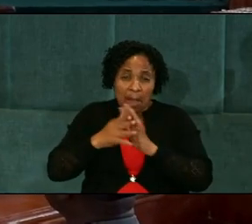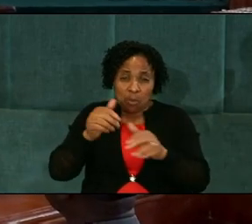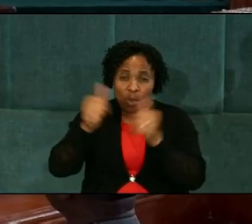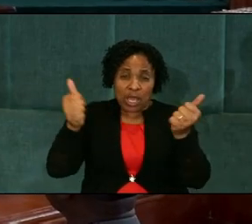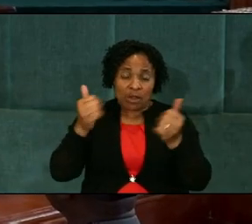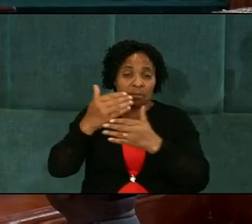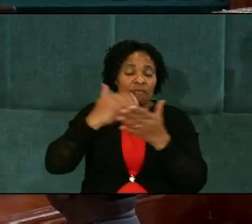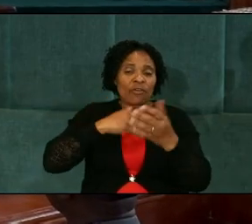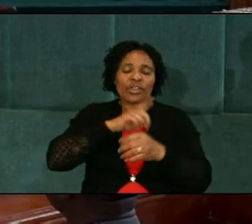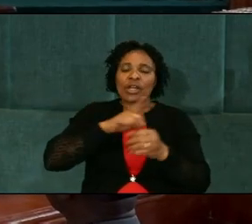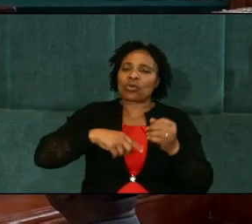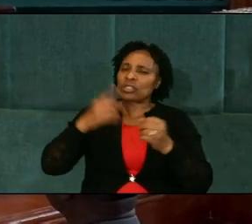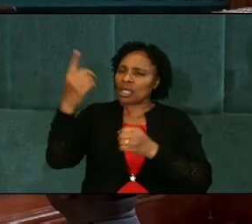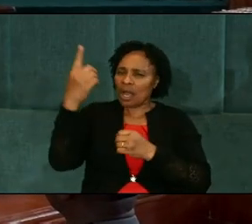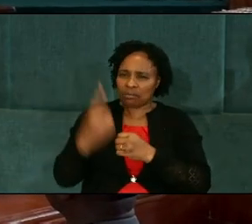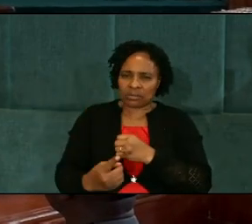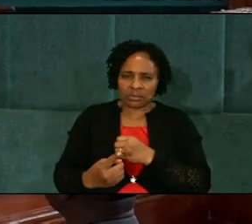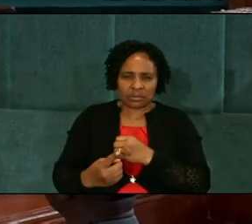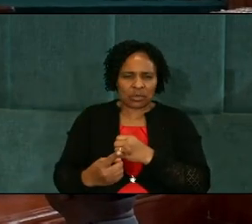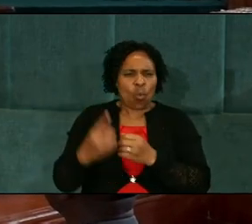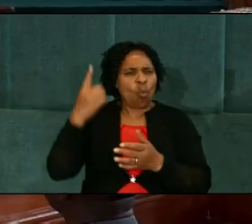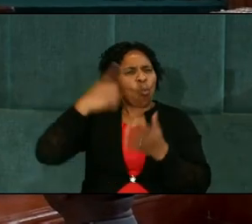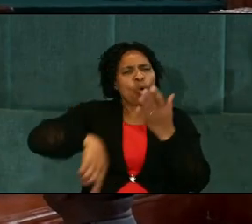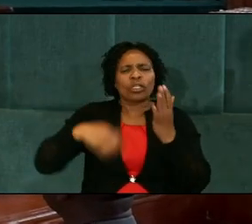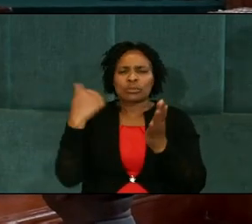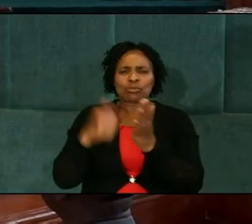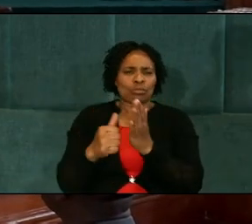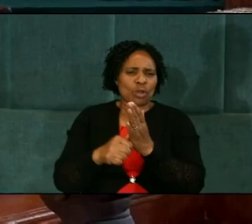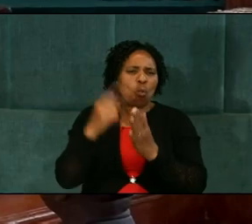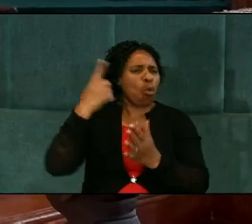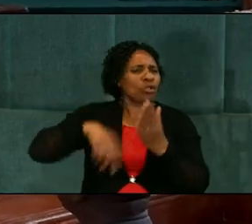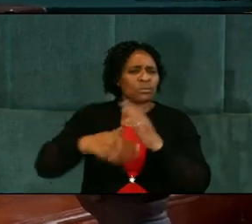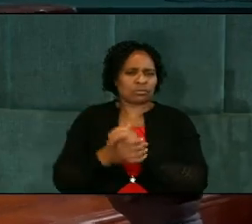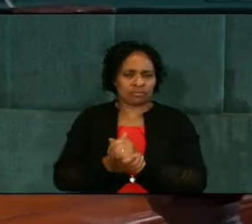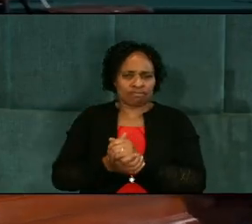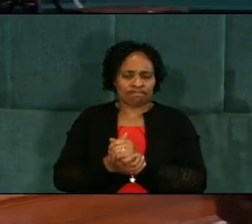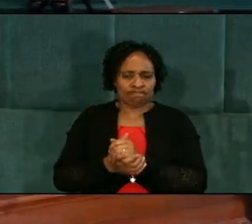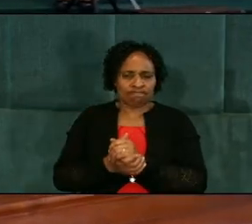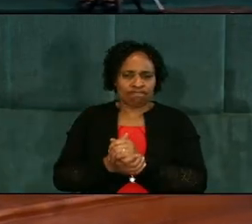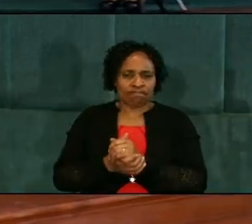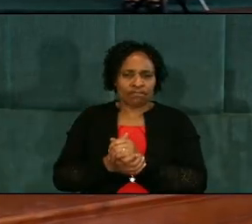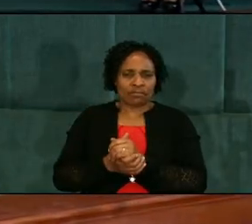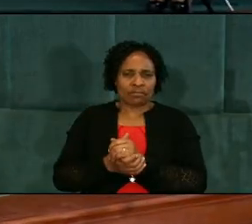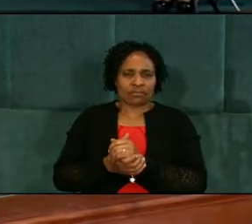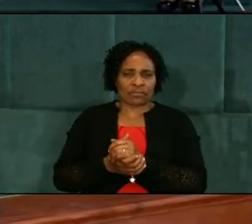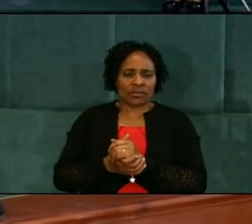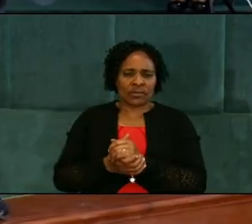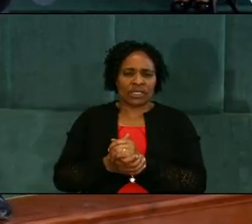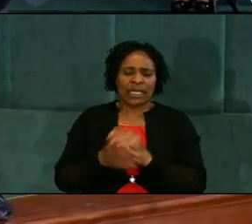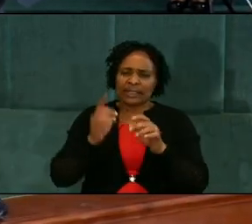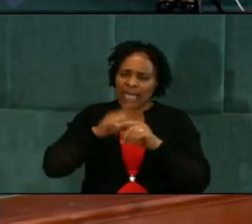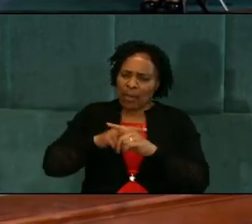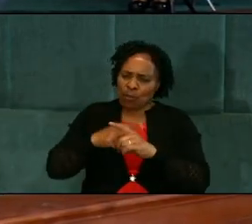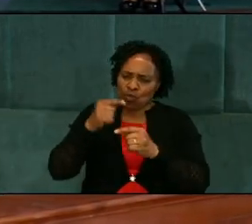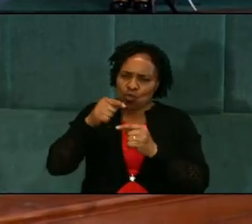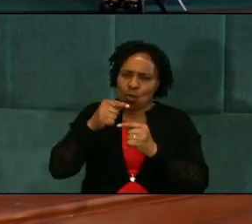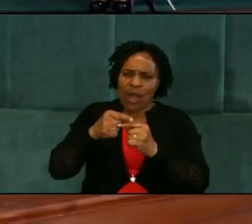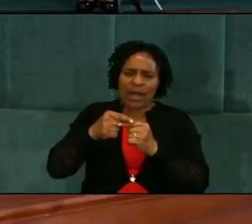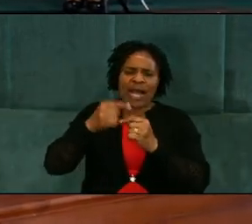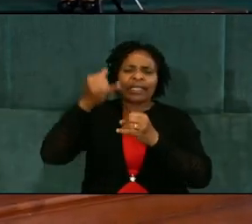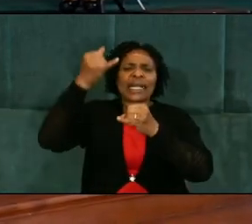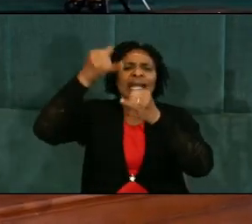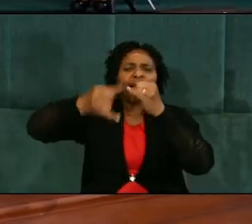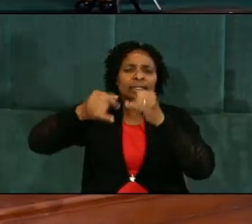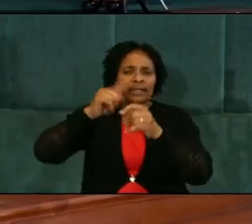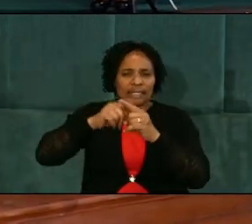comes? That's the problem. Will we have time to recover? Because we are on the very edge.